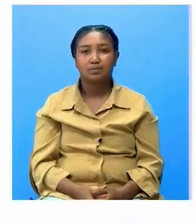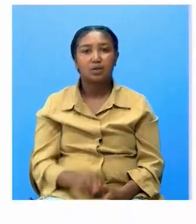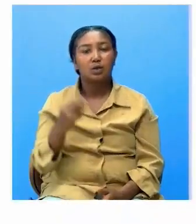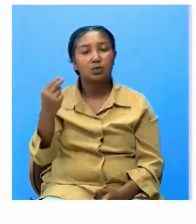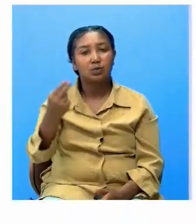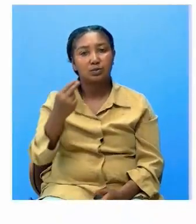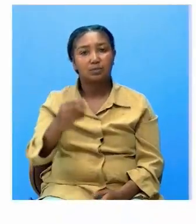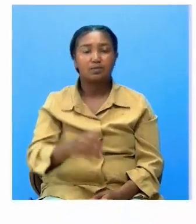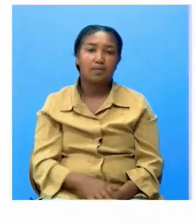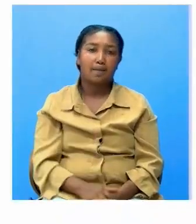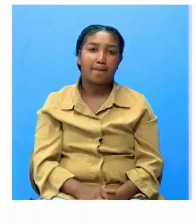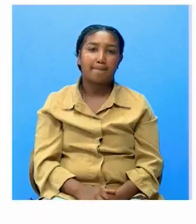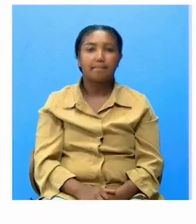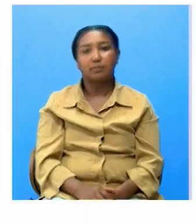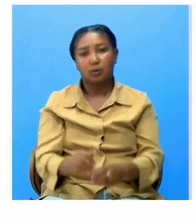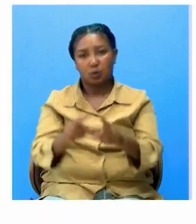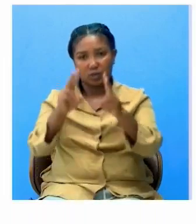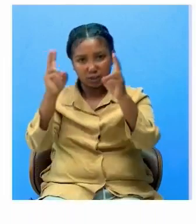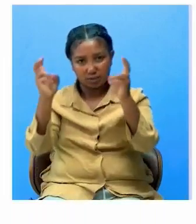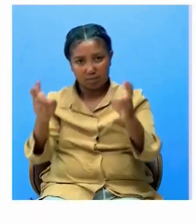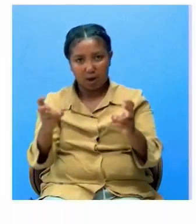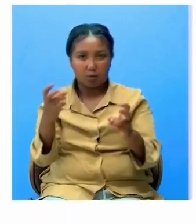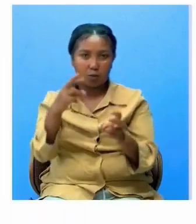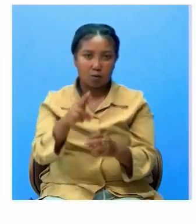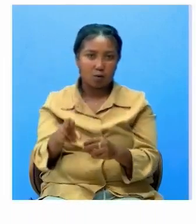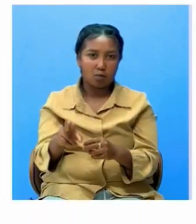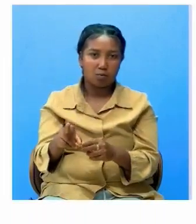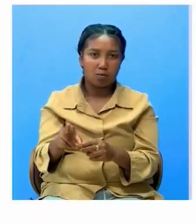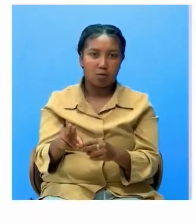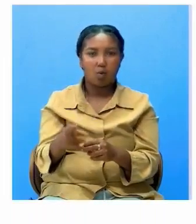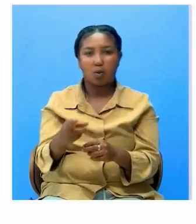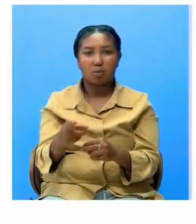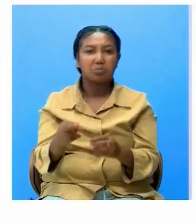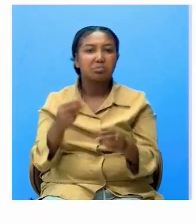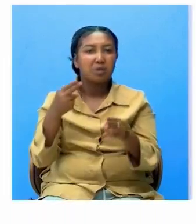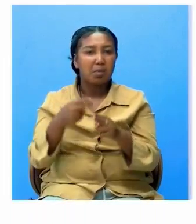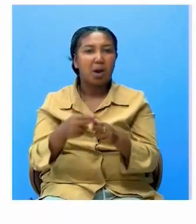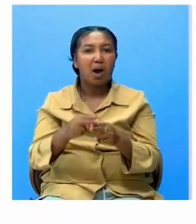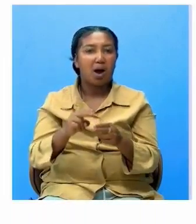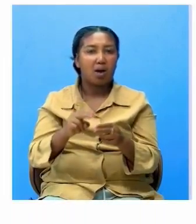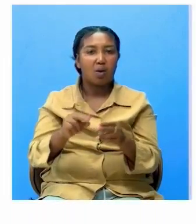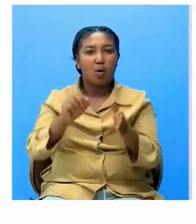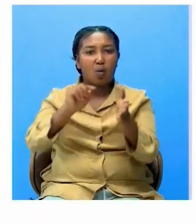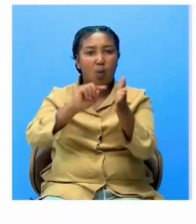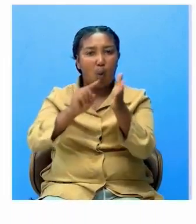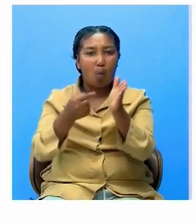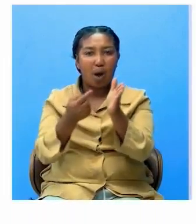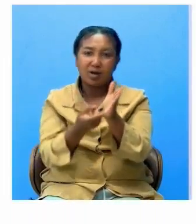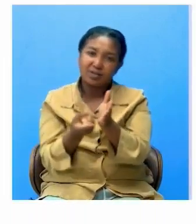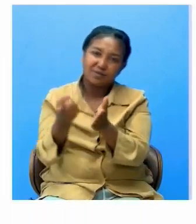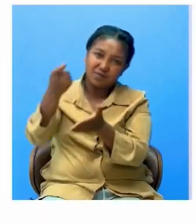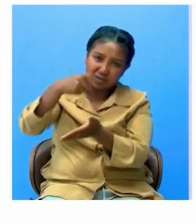use quotation mark or maybe inverted commas to